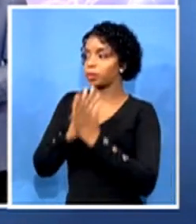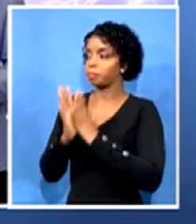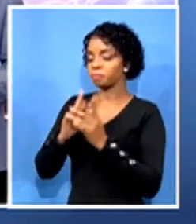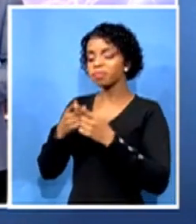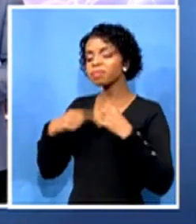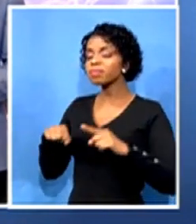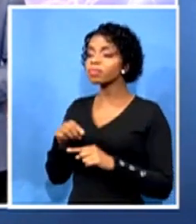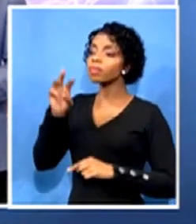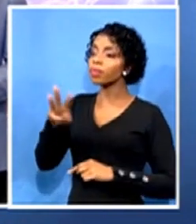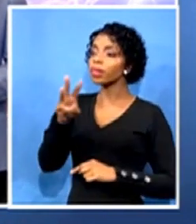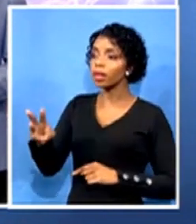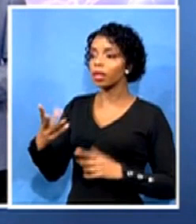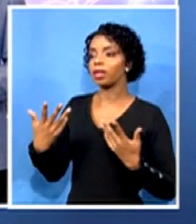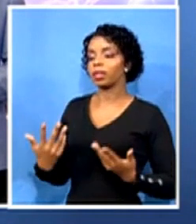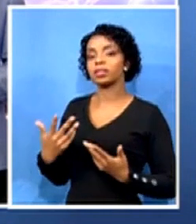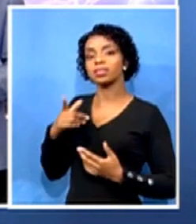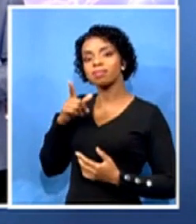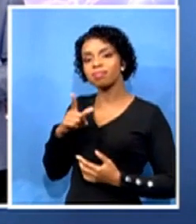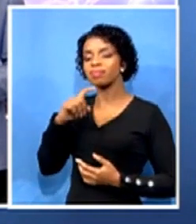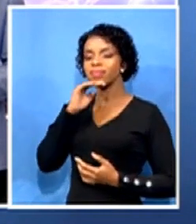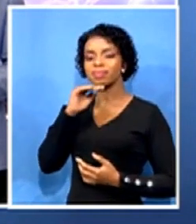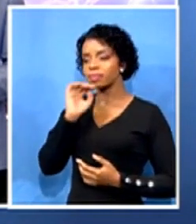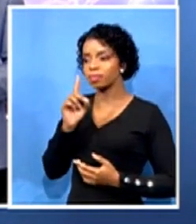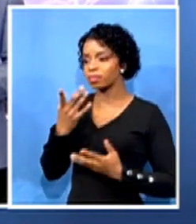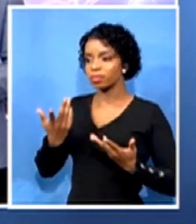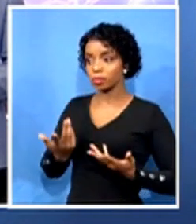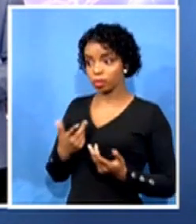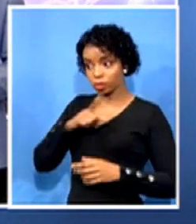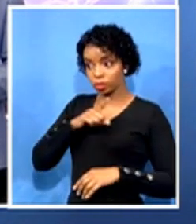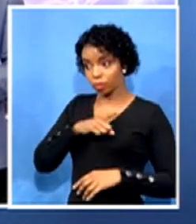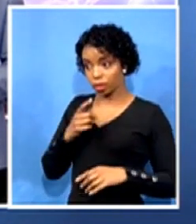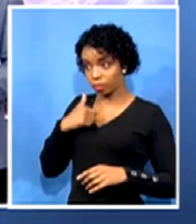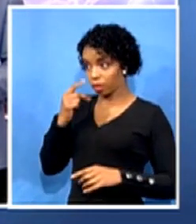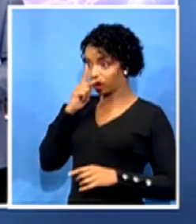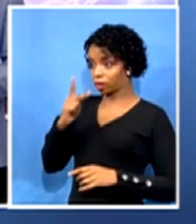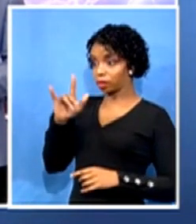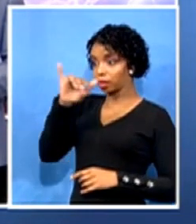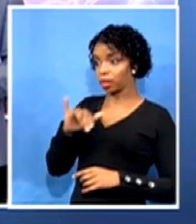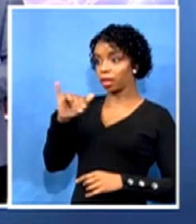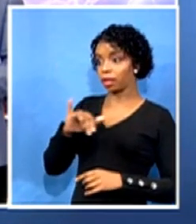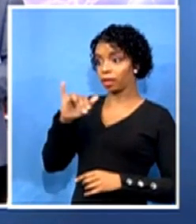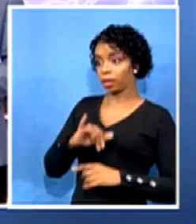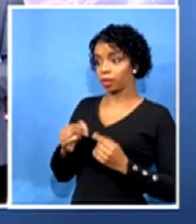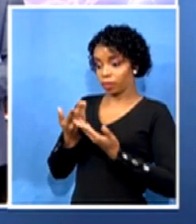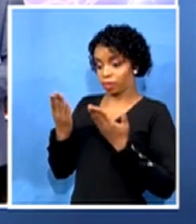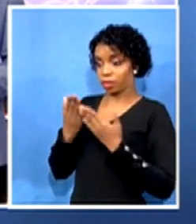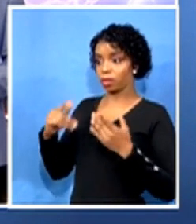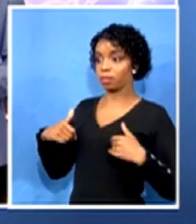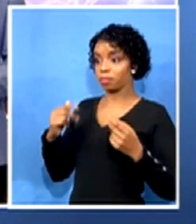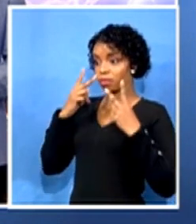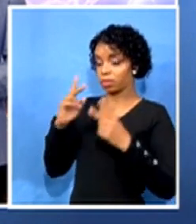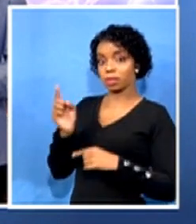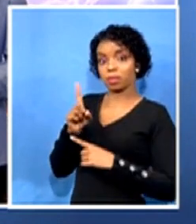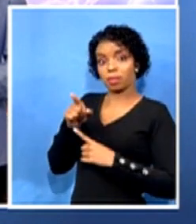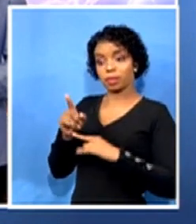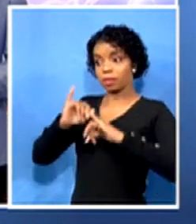for the layman in the street? I mean, when I see yellow alerts, I've got no understanding what that means. All I know is I should either watch out for thunderstorms or I should either